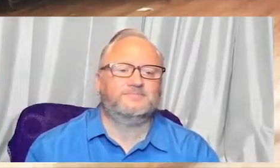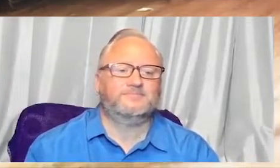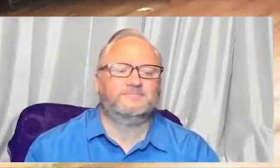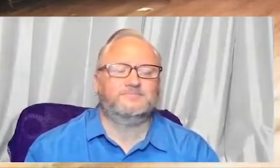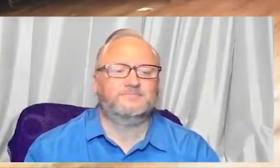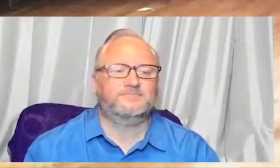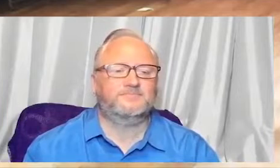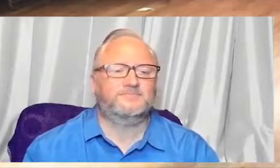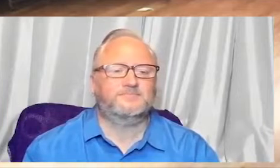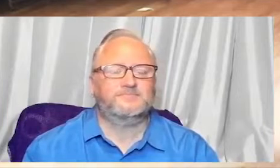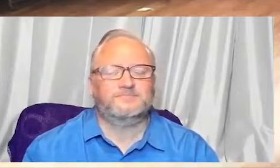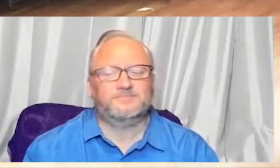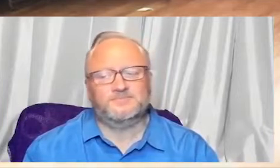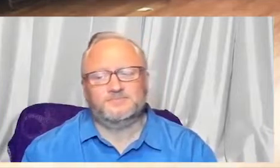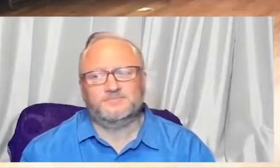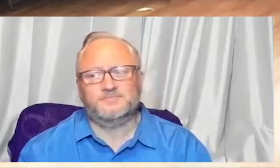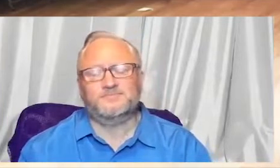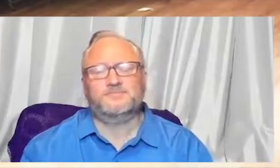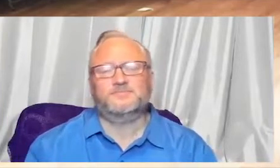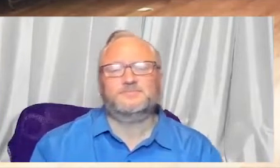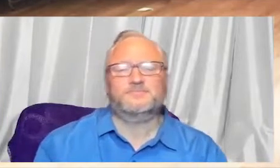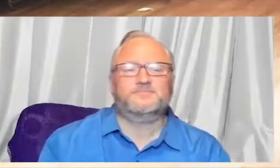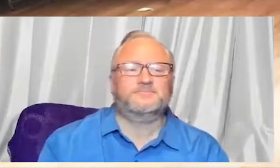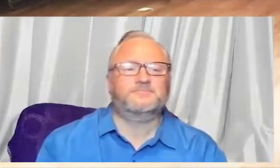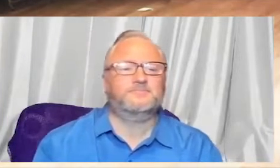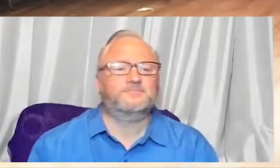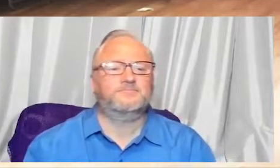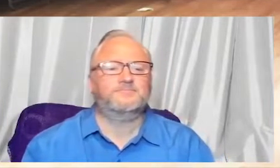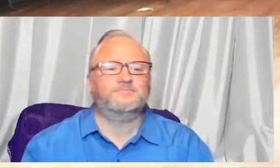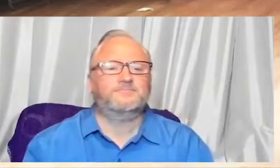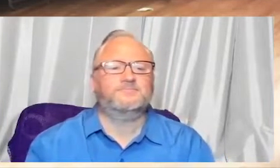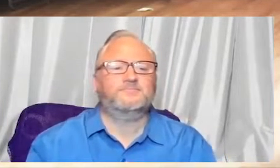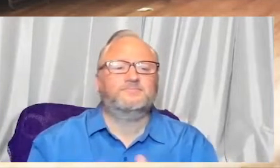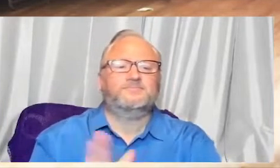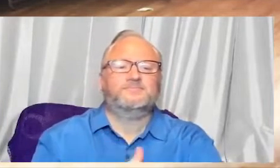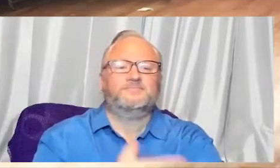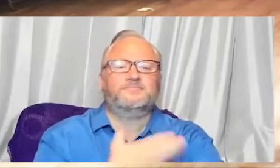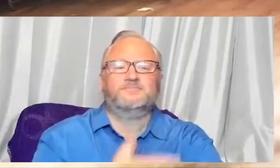Finding out long overdue. Turn.